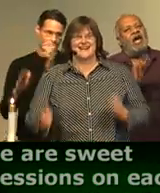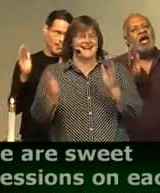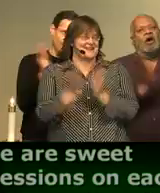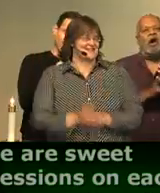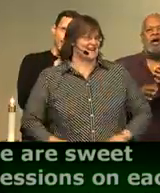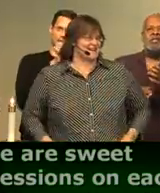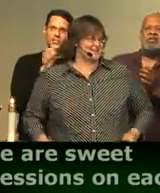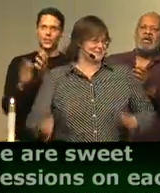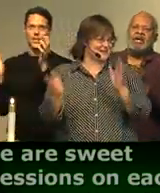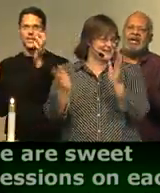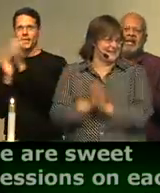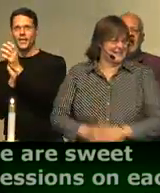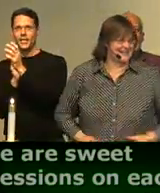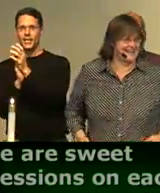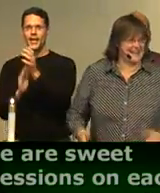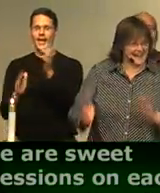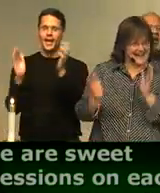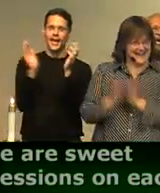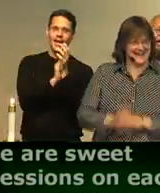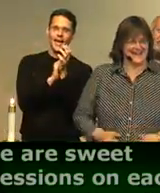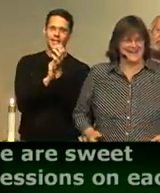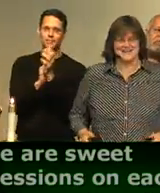God our